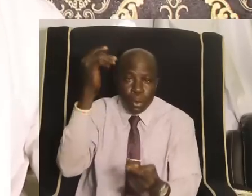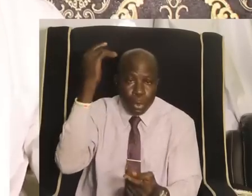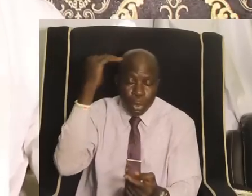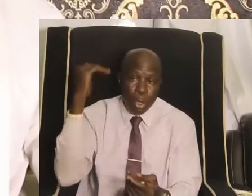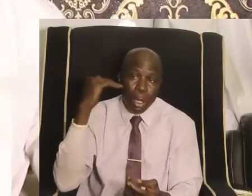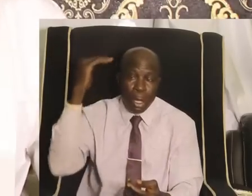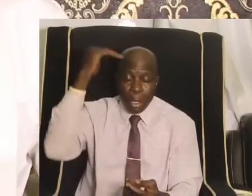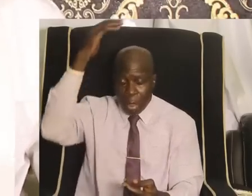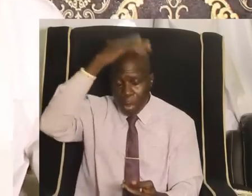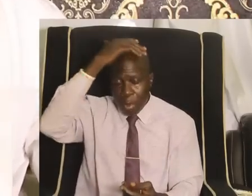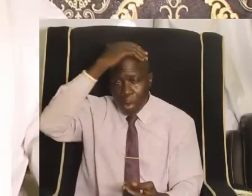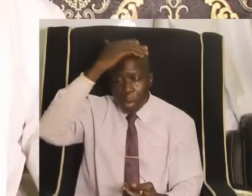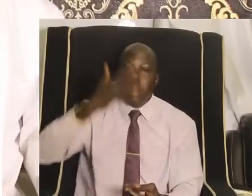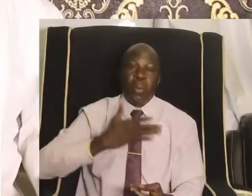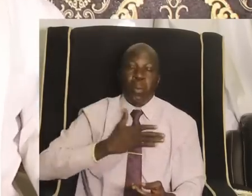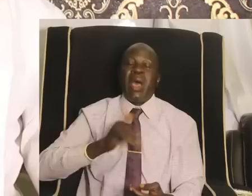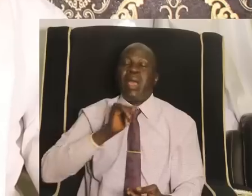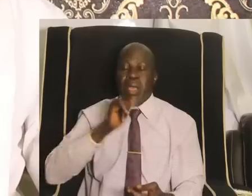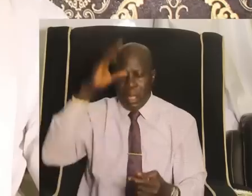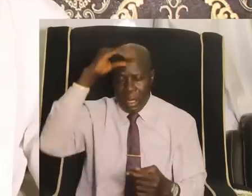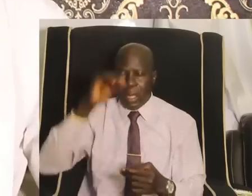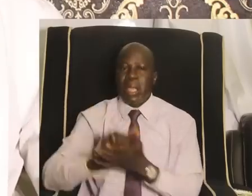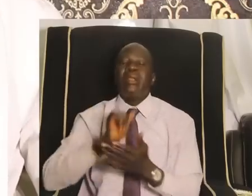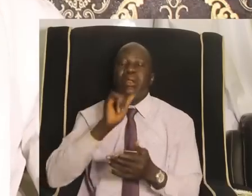Those children, God knows them. You see, Samson, he that the